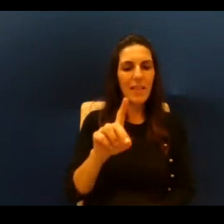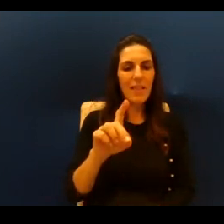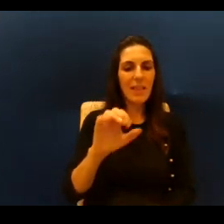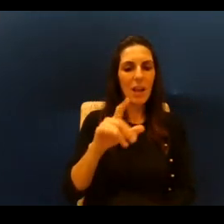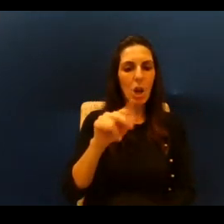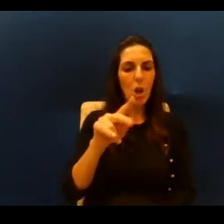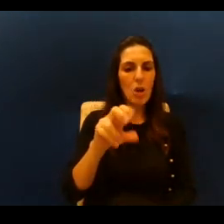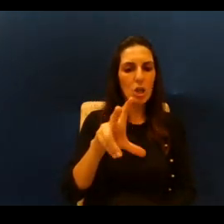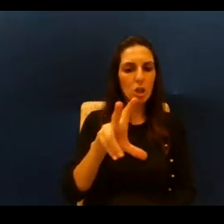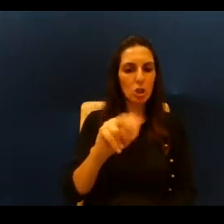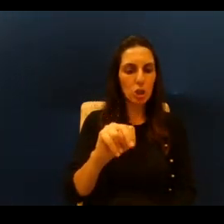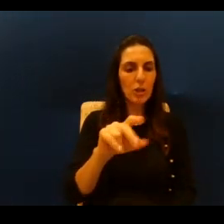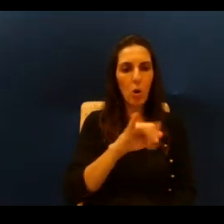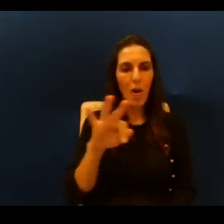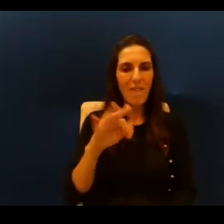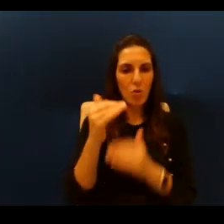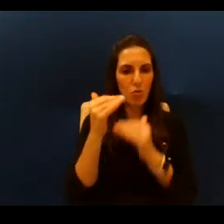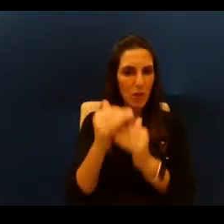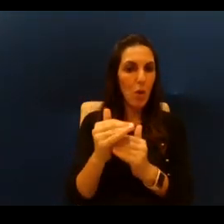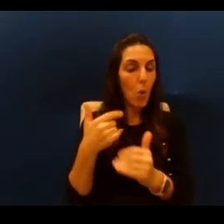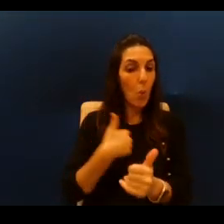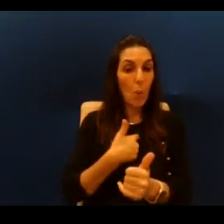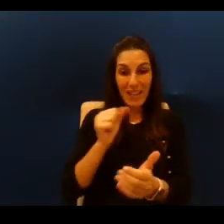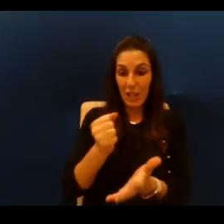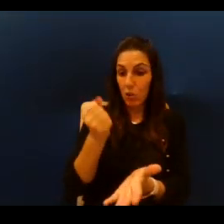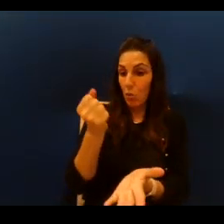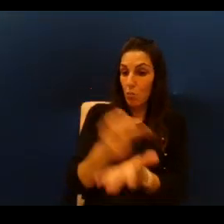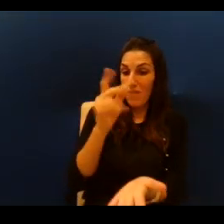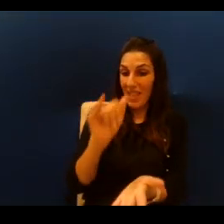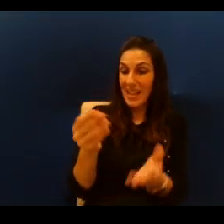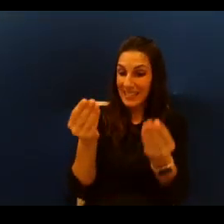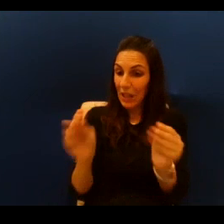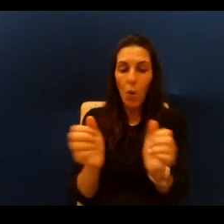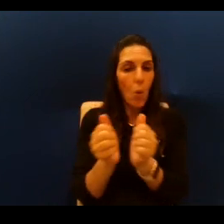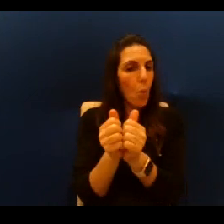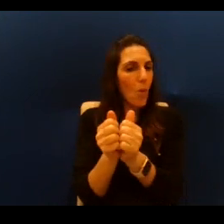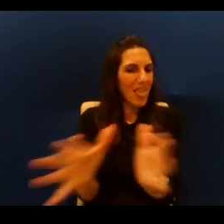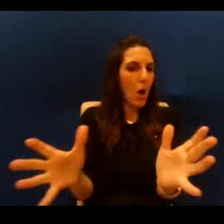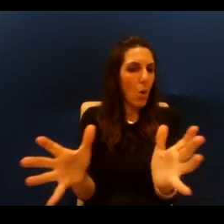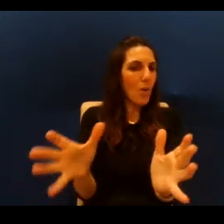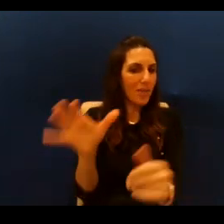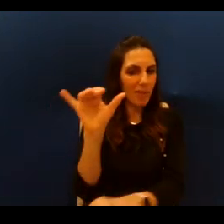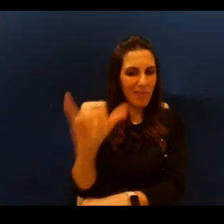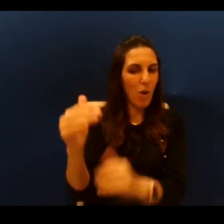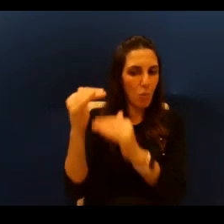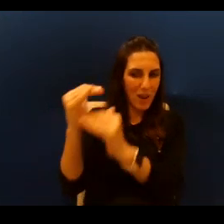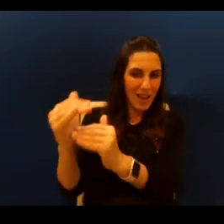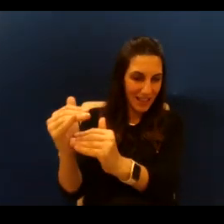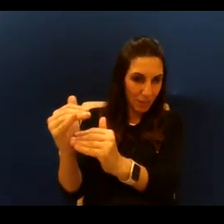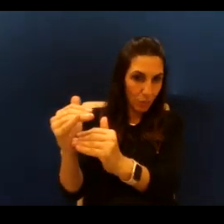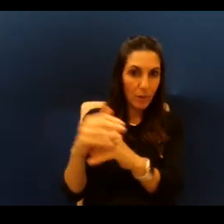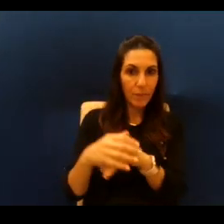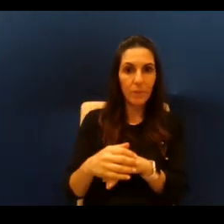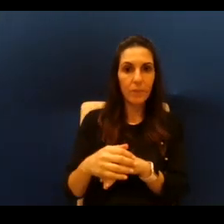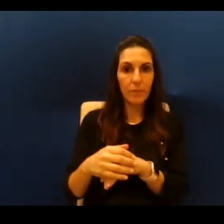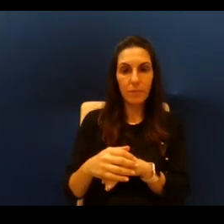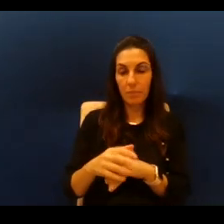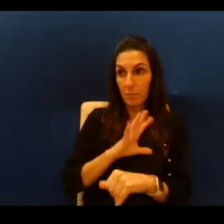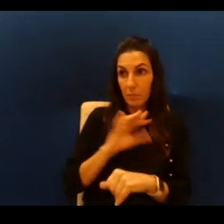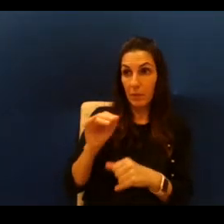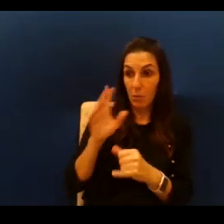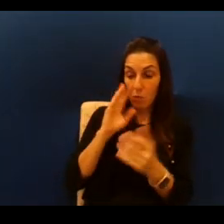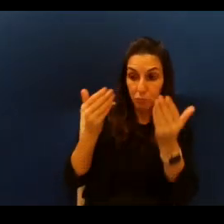And what we can do is move forward to approve this purchase and sale agreement without it. and throw it on their court,